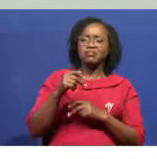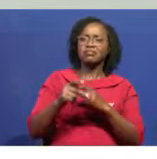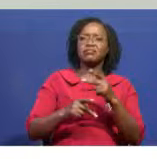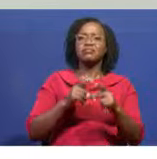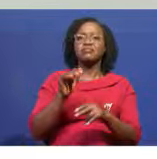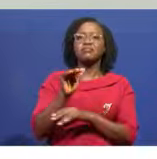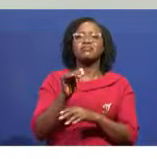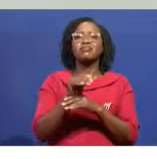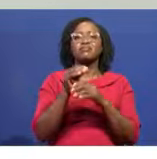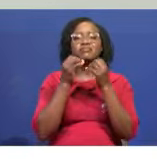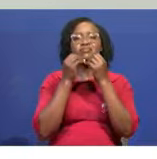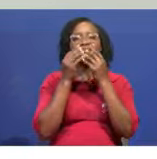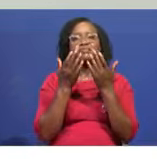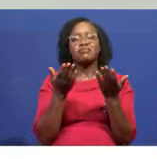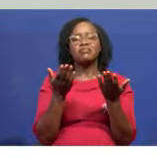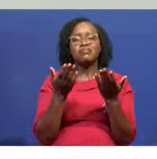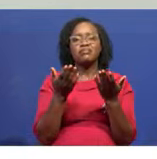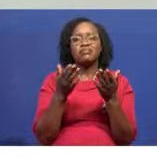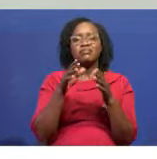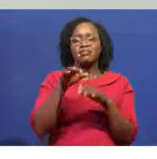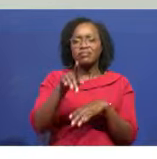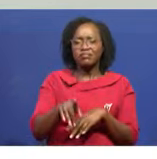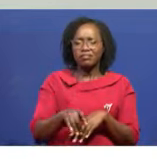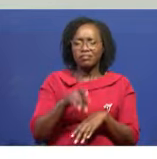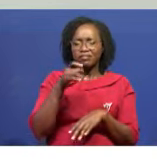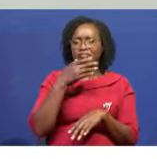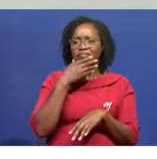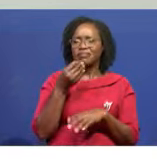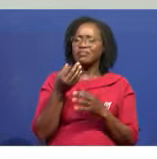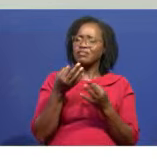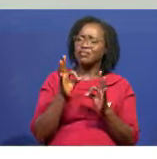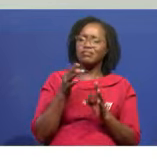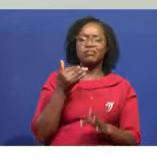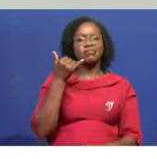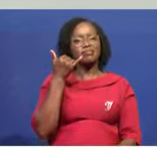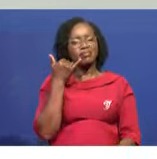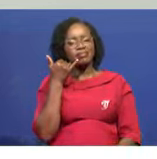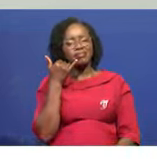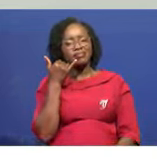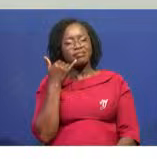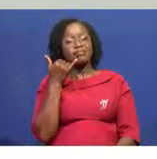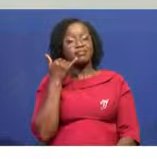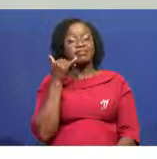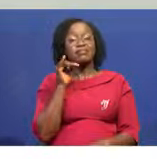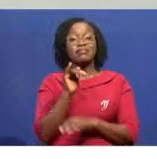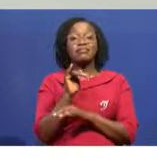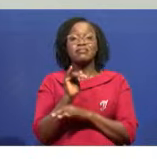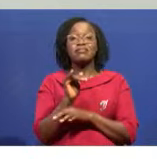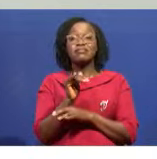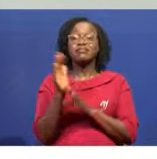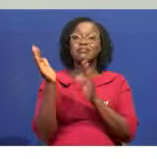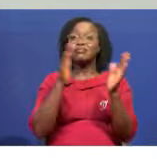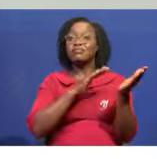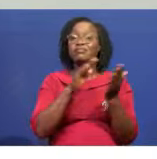of requesting for information. Fishermen have a free toll line where they call to request for what will be the climatic conditions for the next